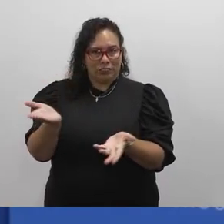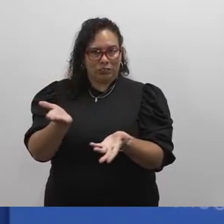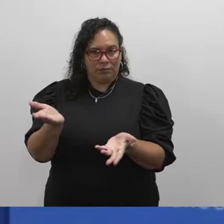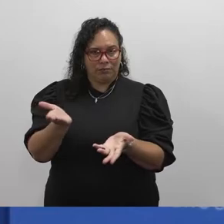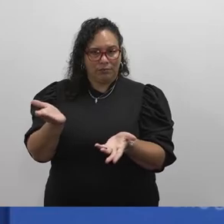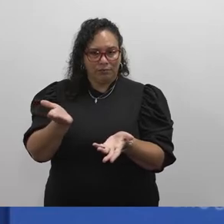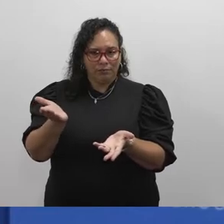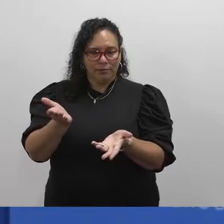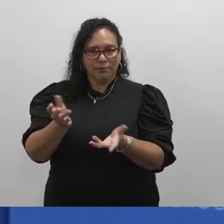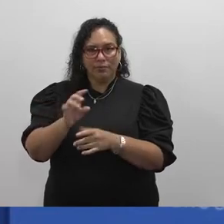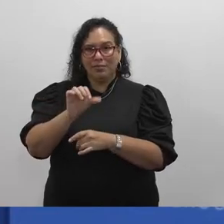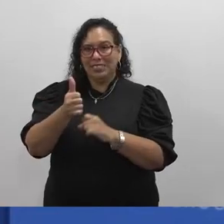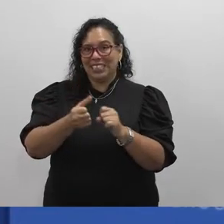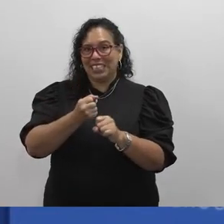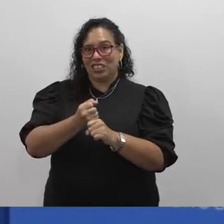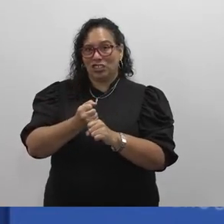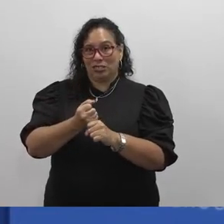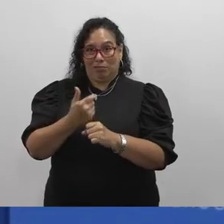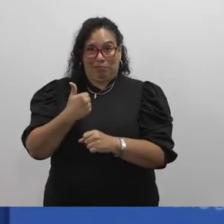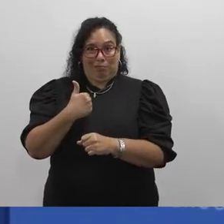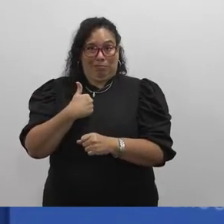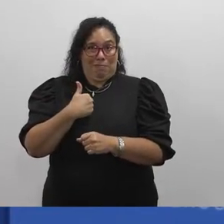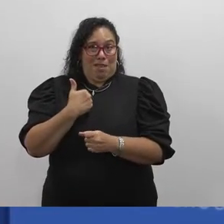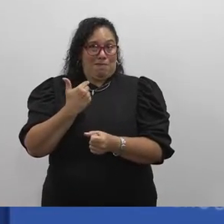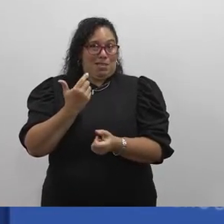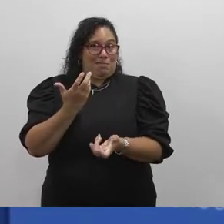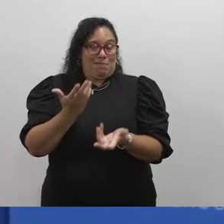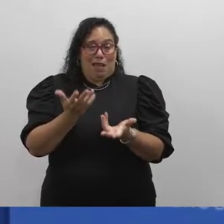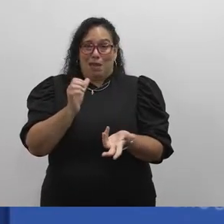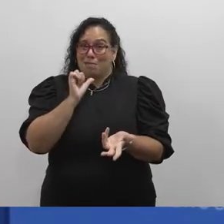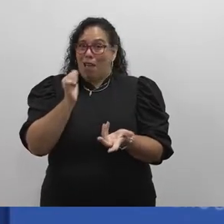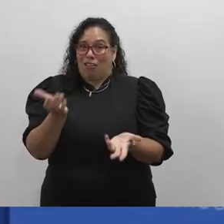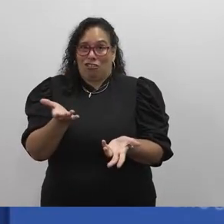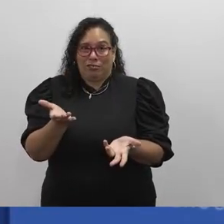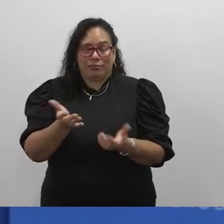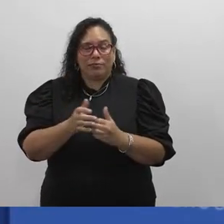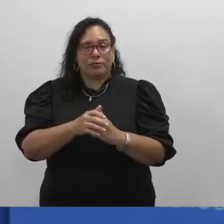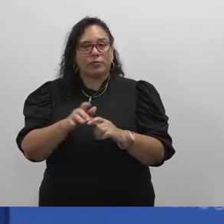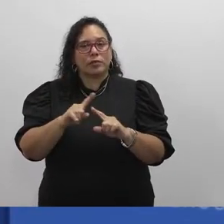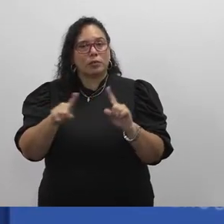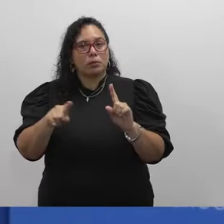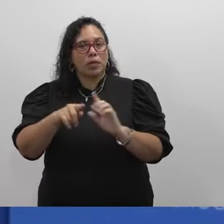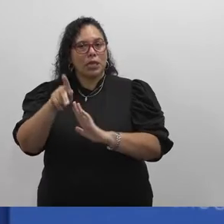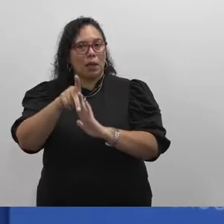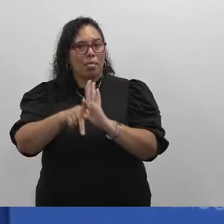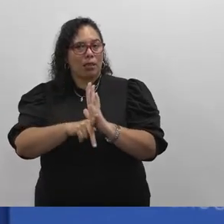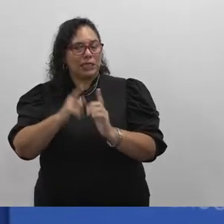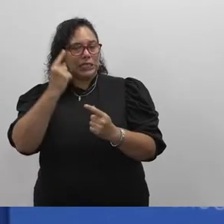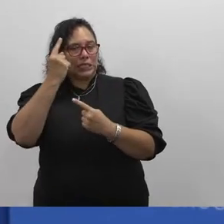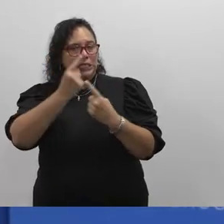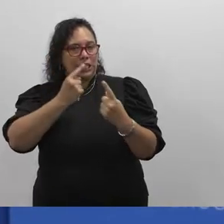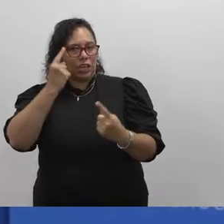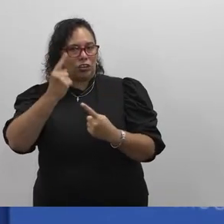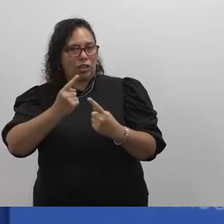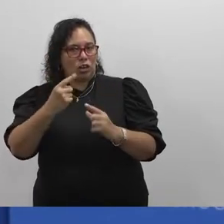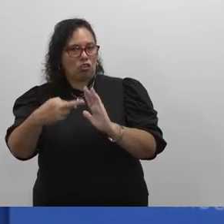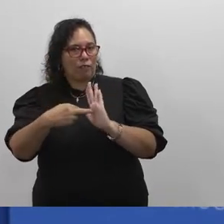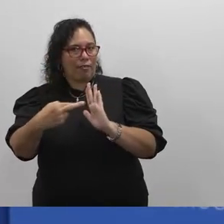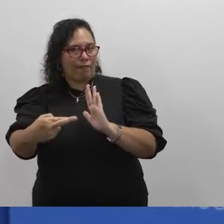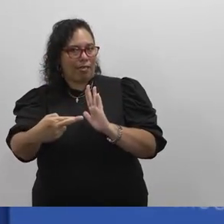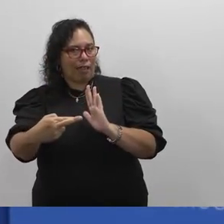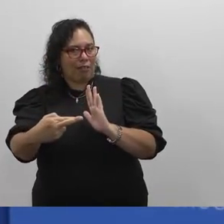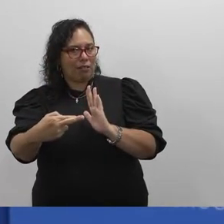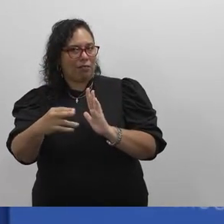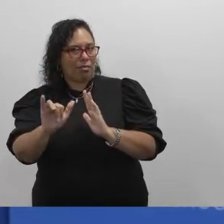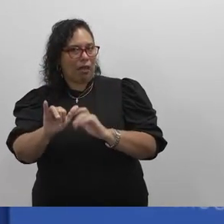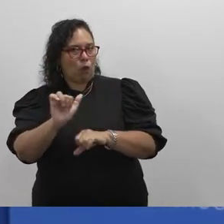You know, 10 years down the line, I may not be here, but a policy that we're considering would reflect that. So